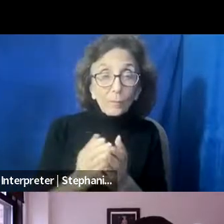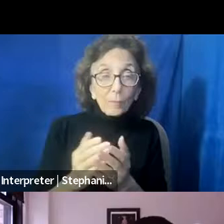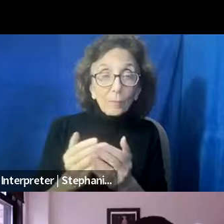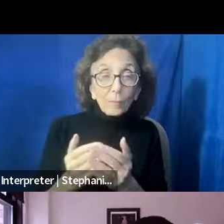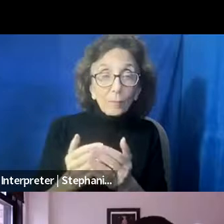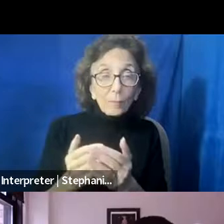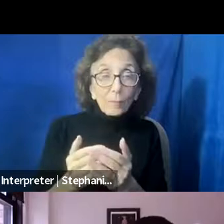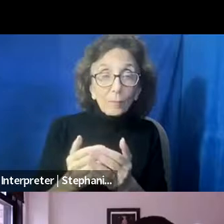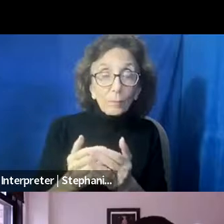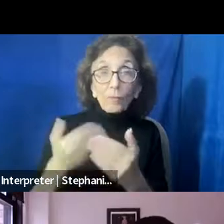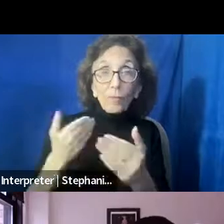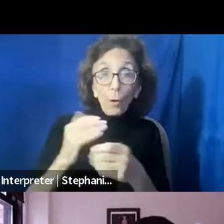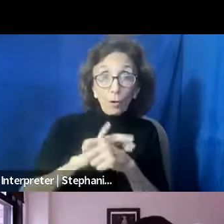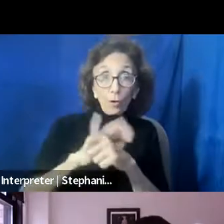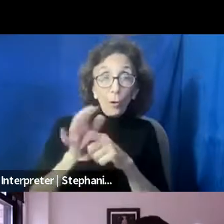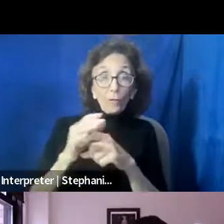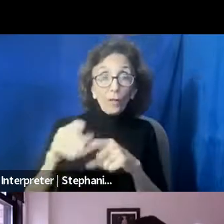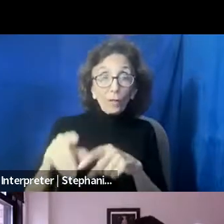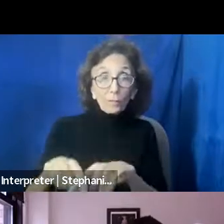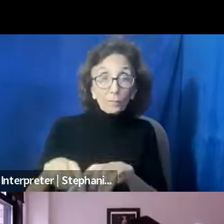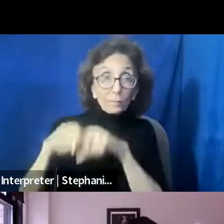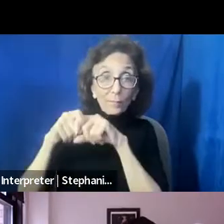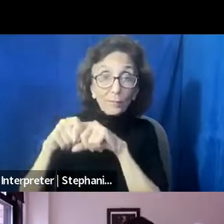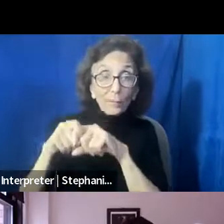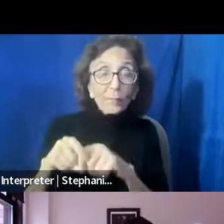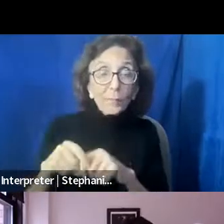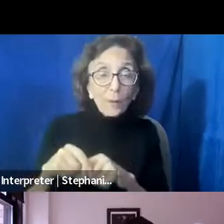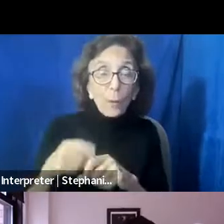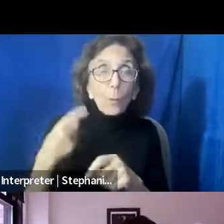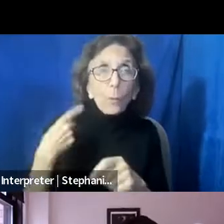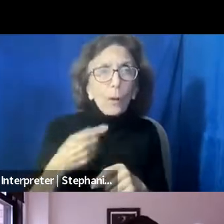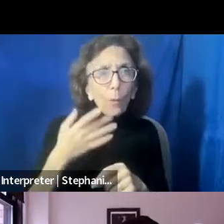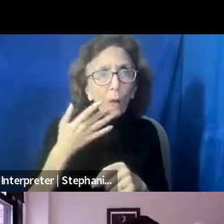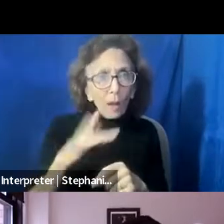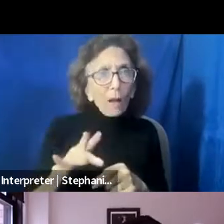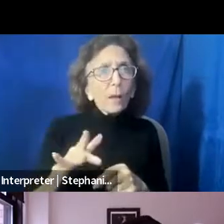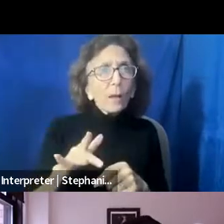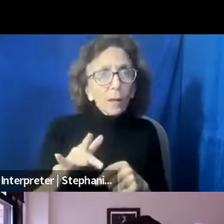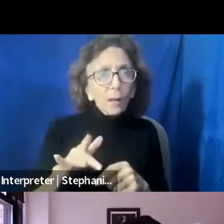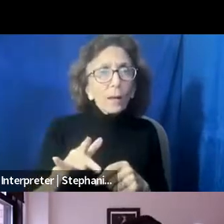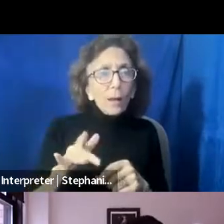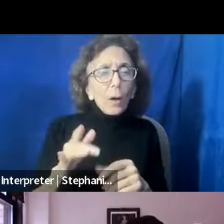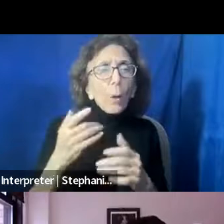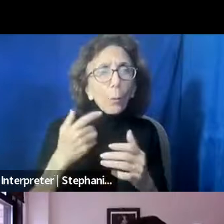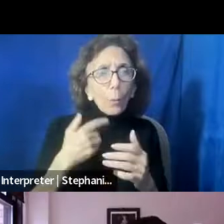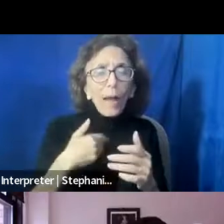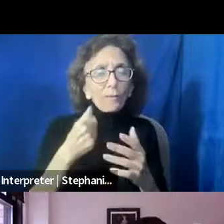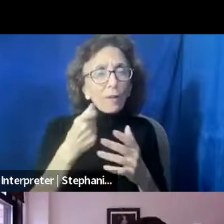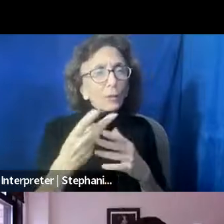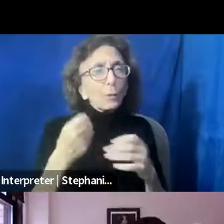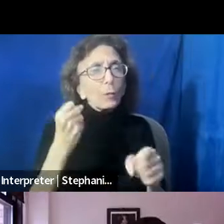the lockdown of running a few pretty decent surpluses,